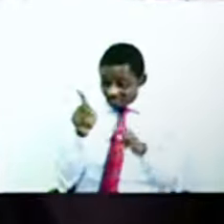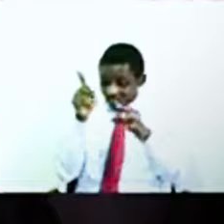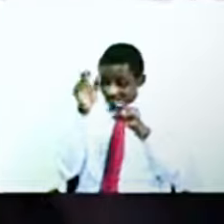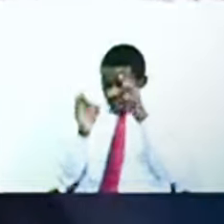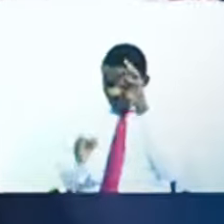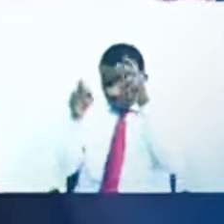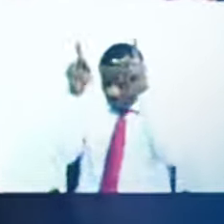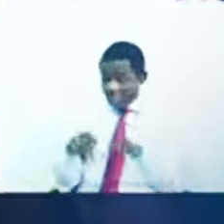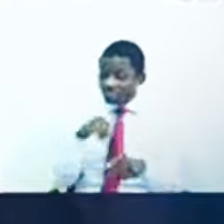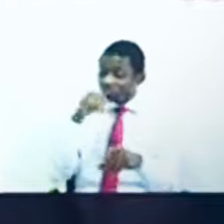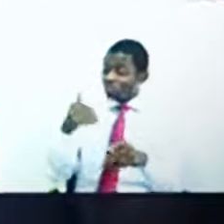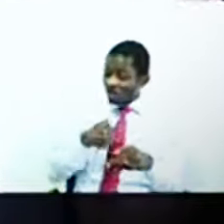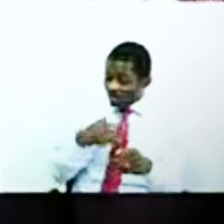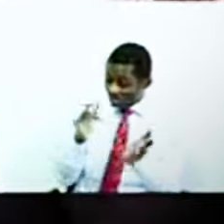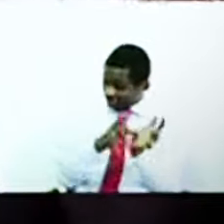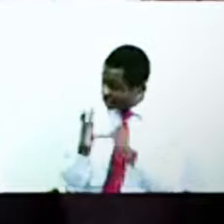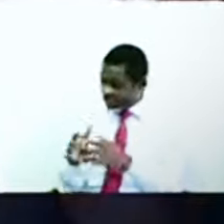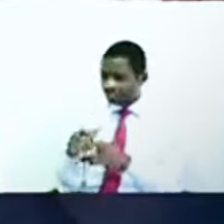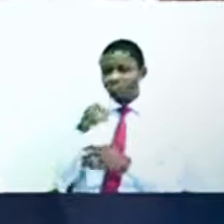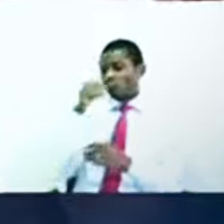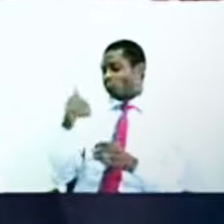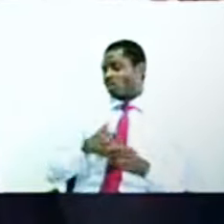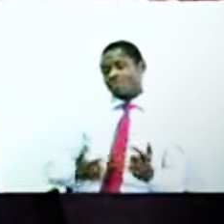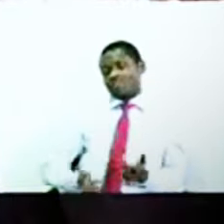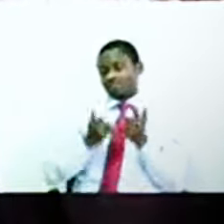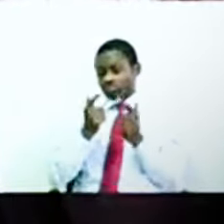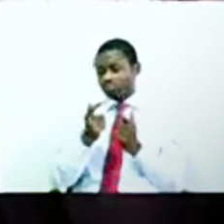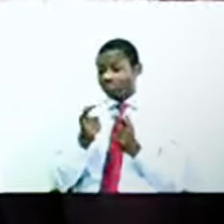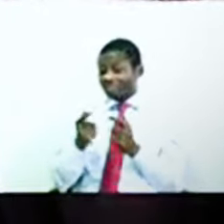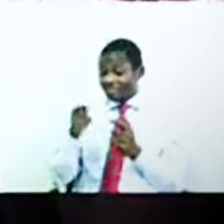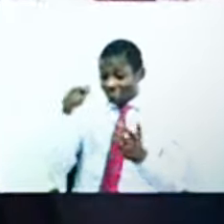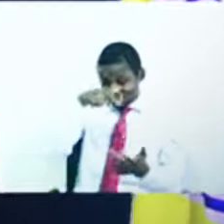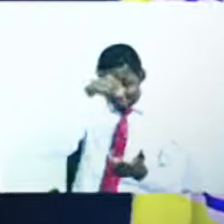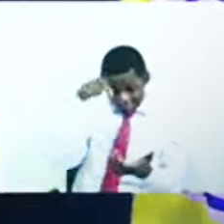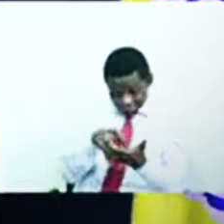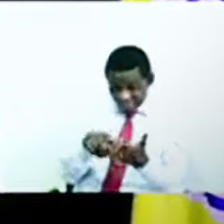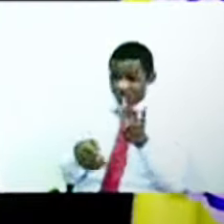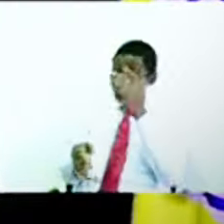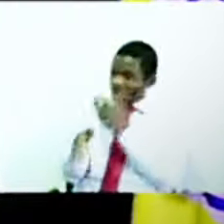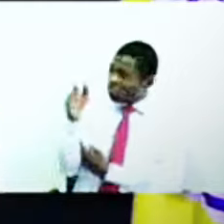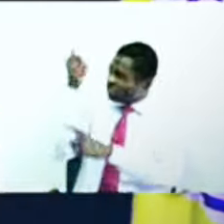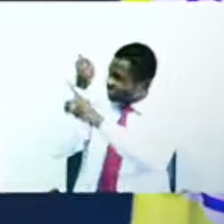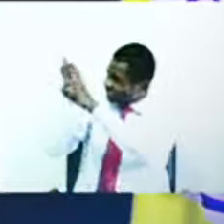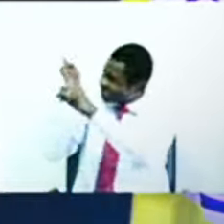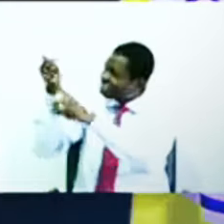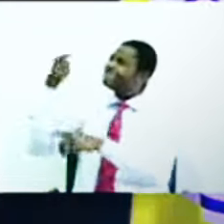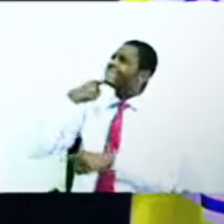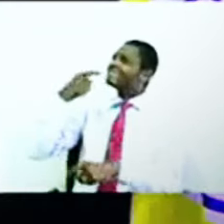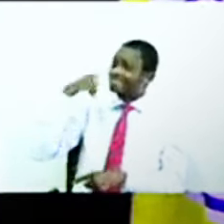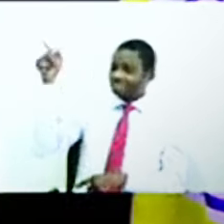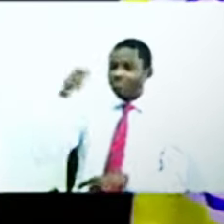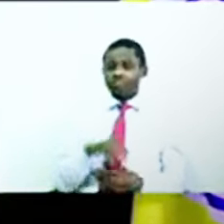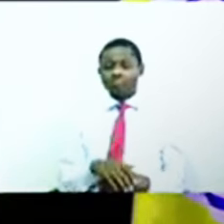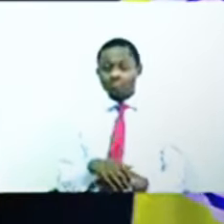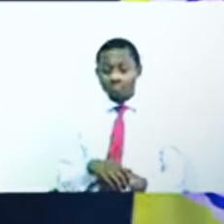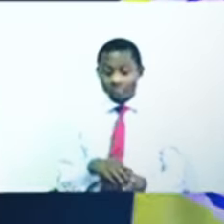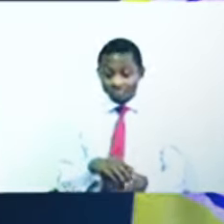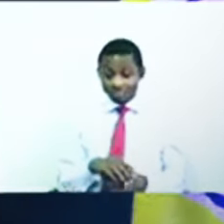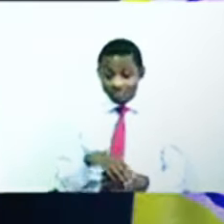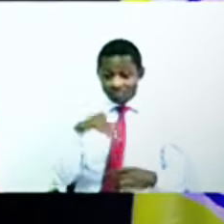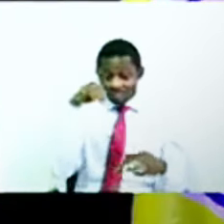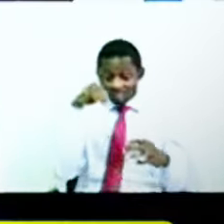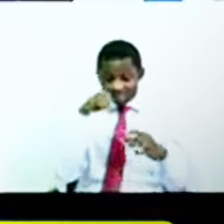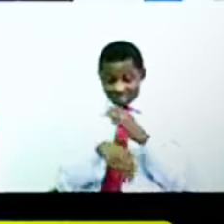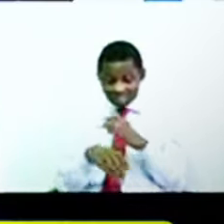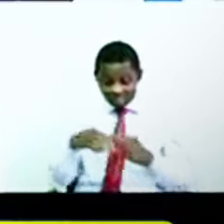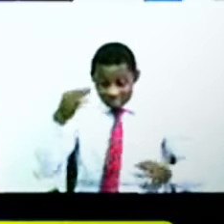Nothing changes that. Bibi to me insista ye. See what is the importance of an oath in a testimony? Enti wa adansi diemu no entam. What